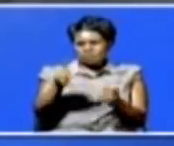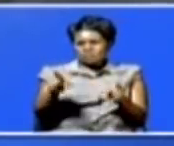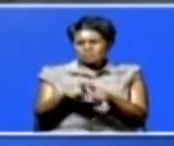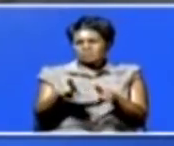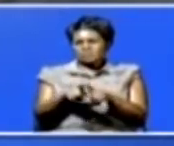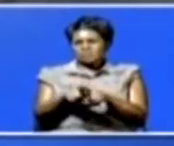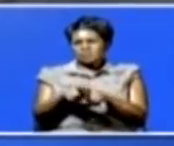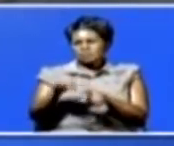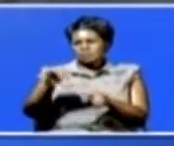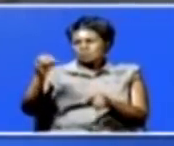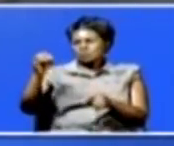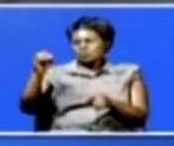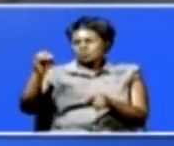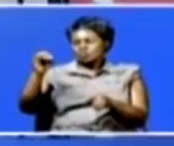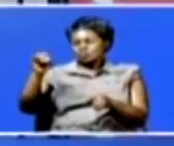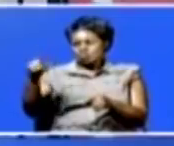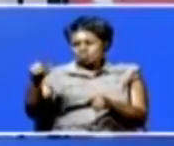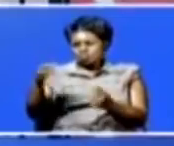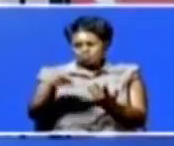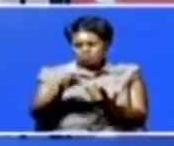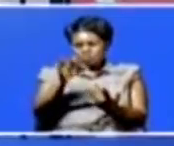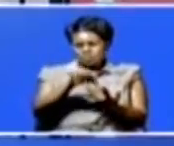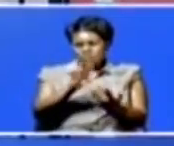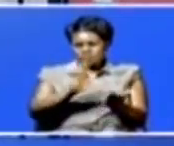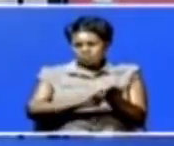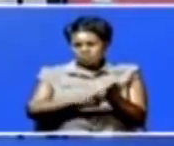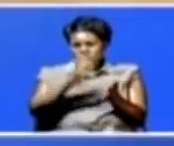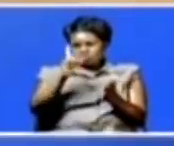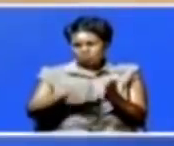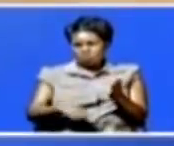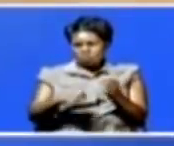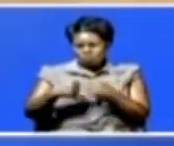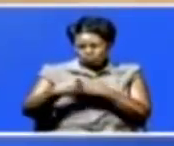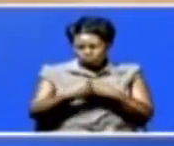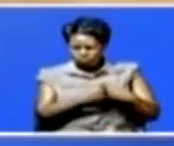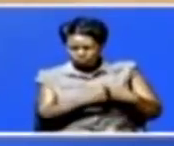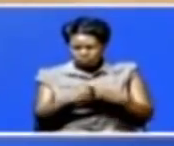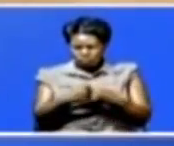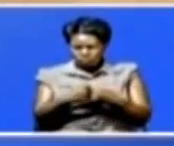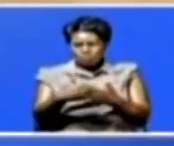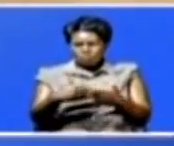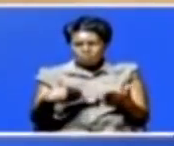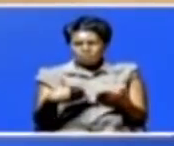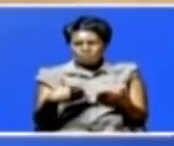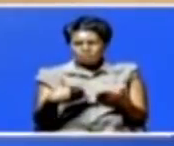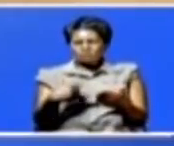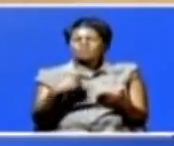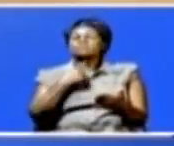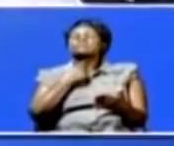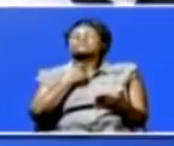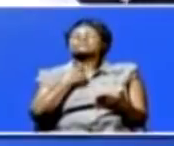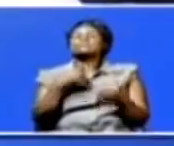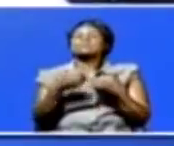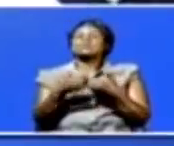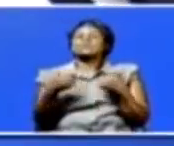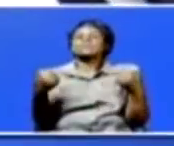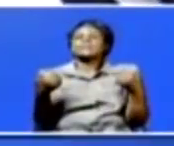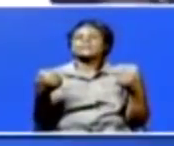matched those of Joe Irungu. The samples thus suggests a struggle ensued before Monica's throat was slit.